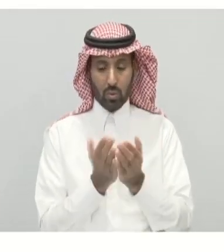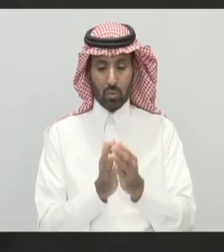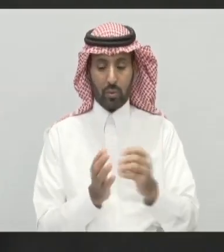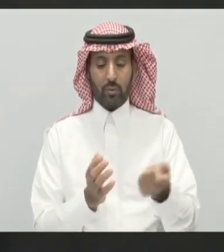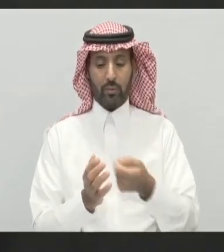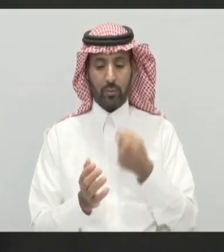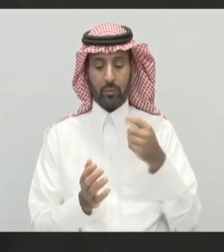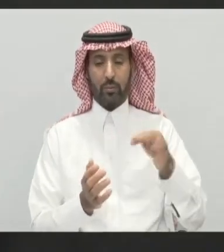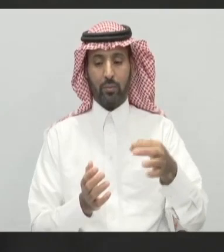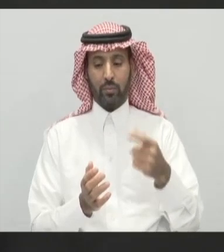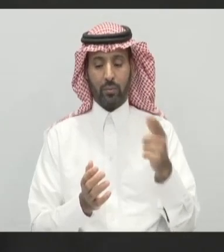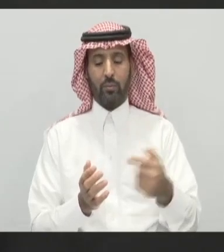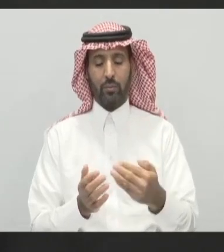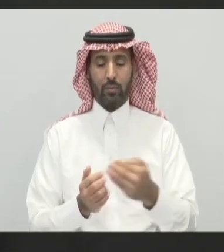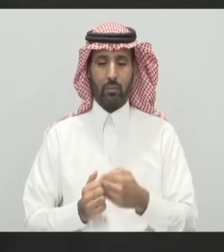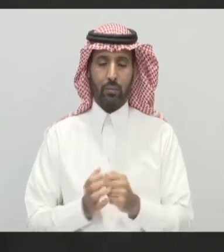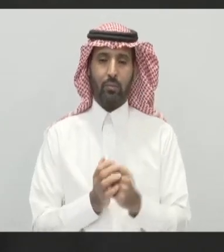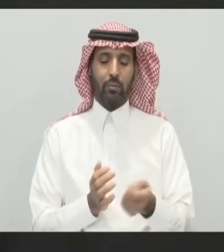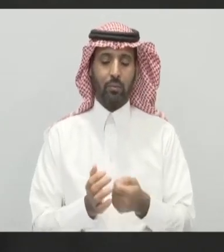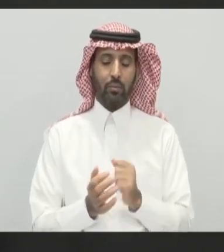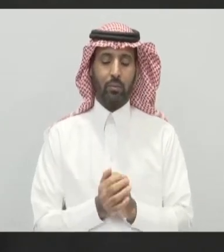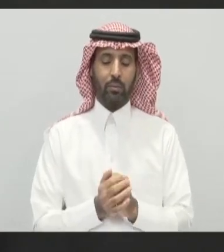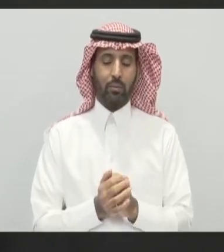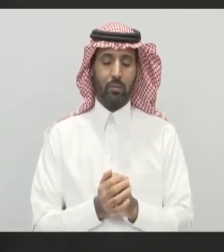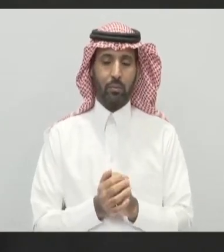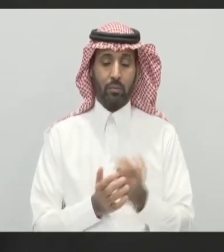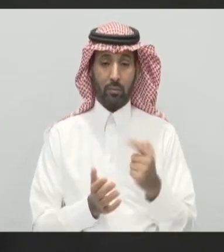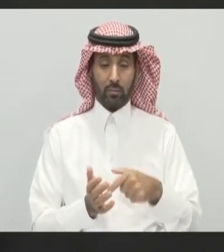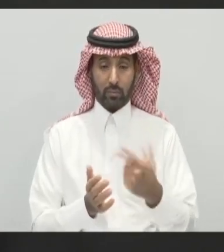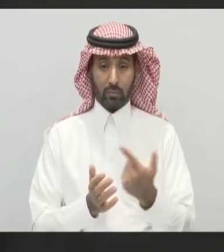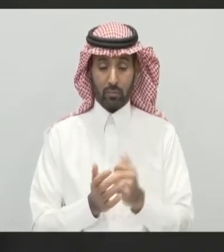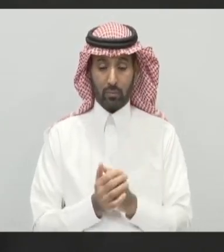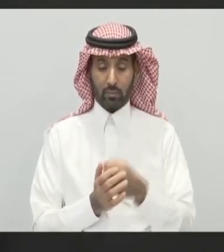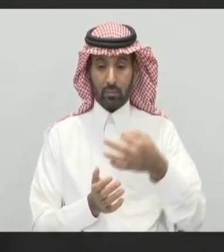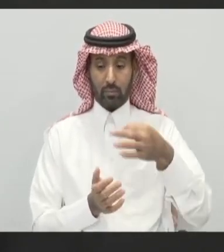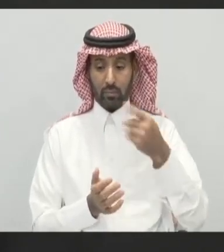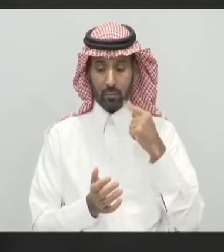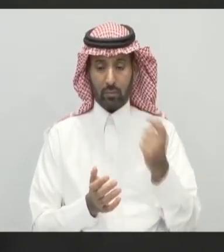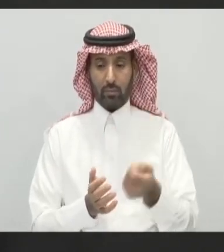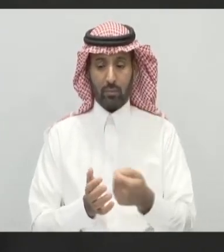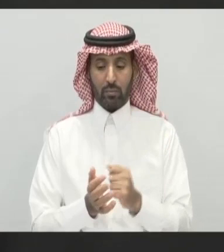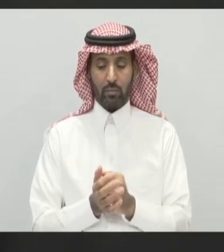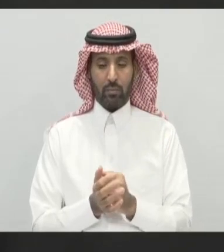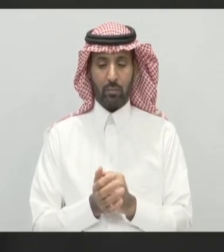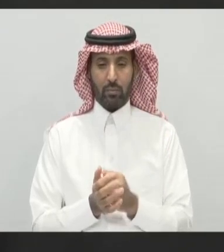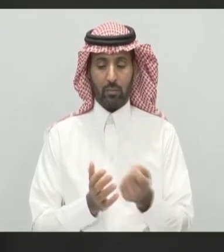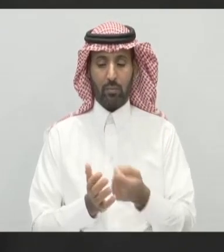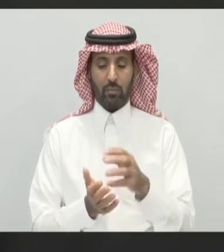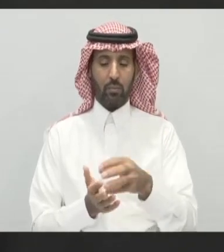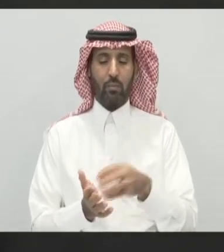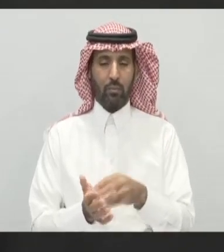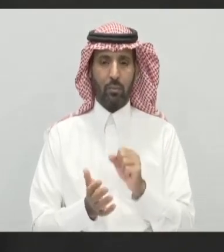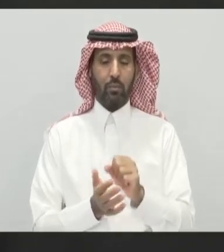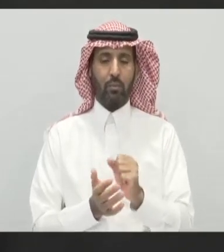is your books, page 22-23. For the lesson today, a sheet of paper and a pen to take down your